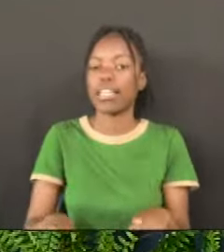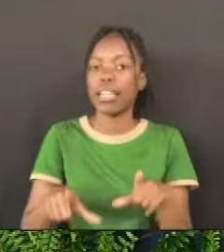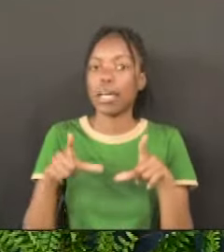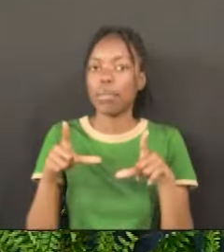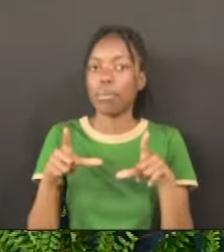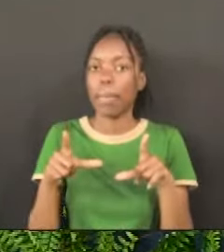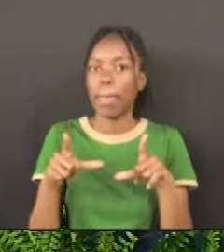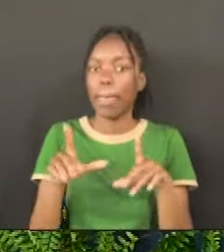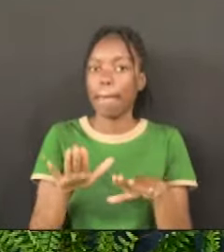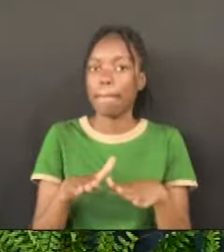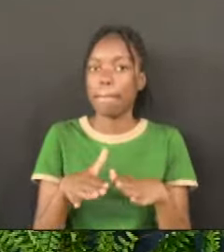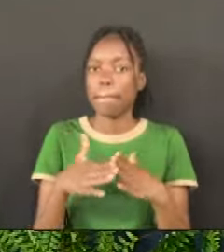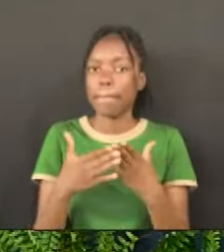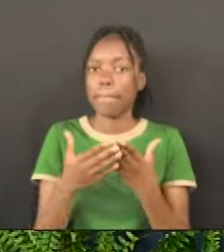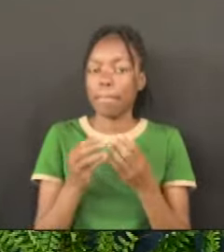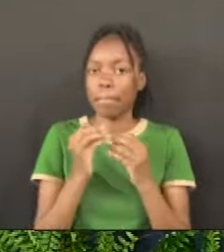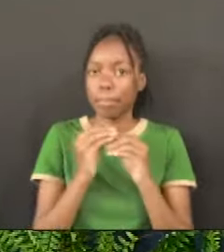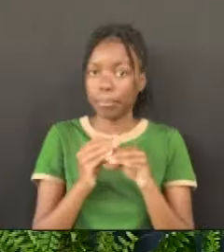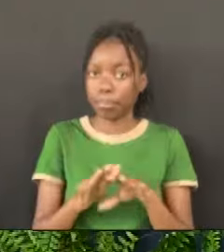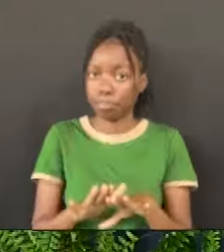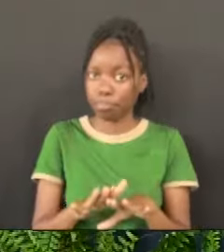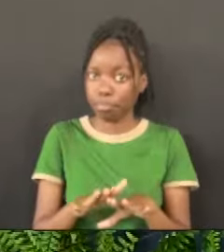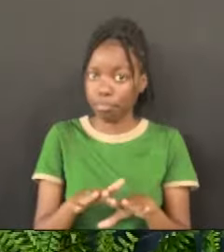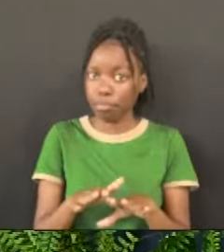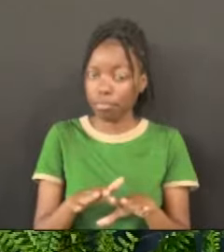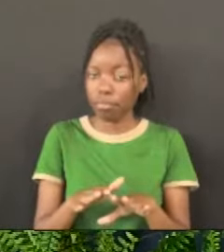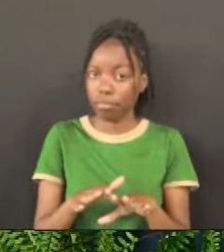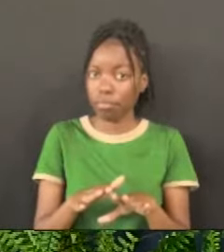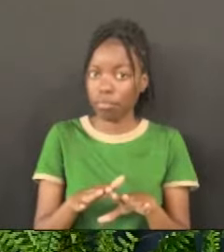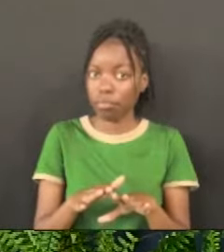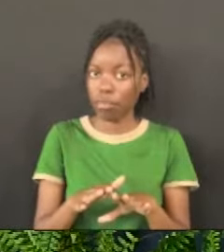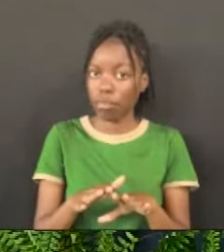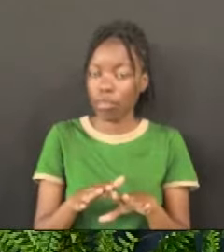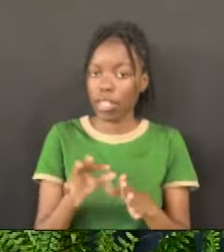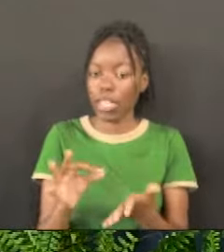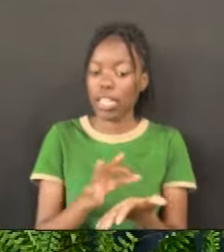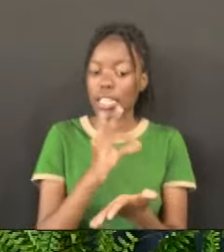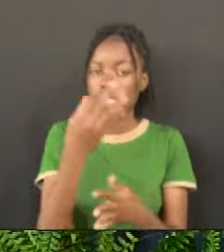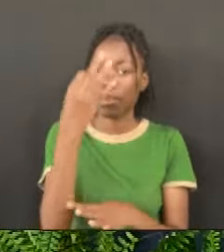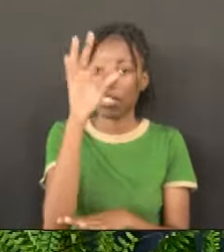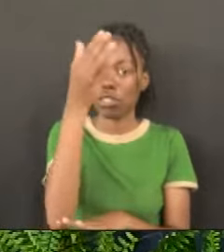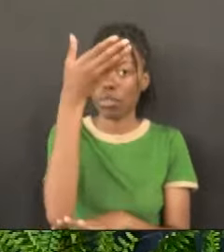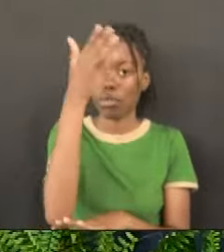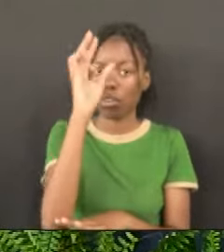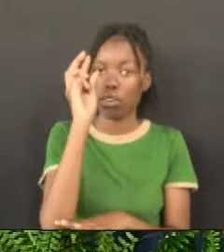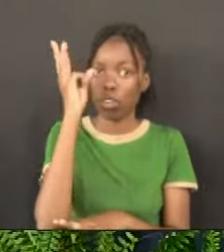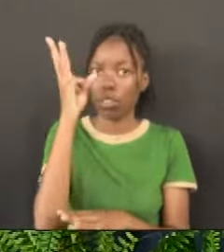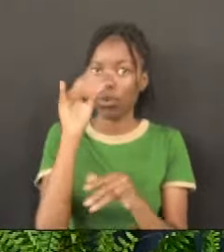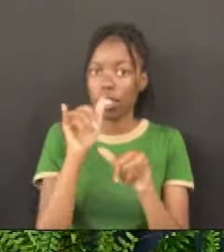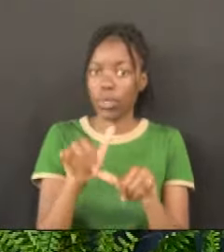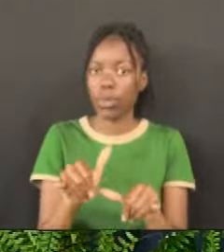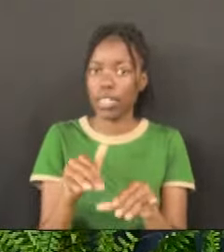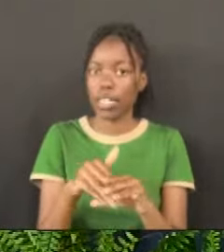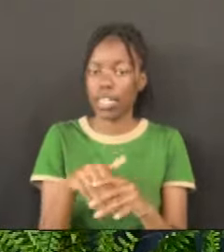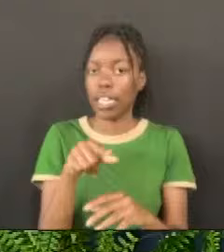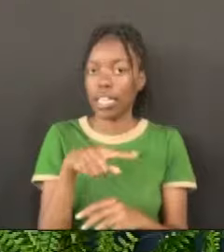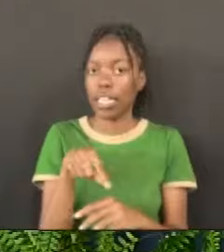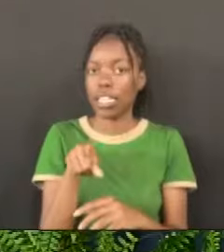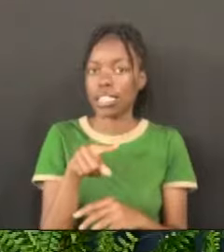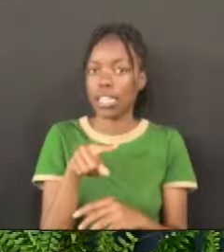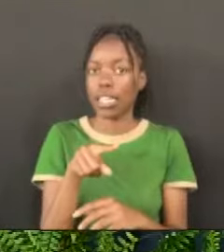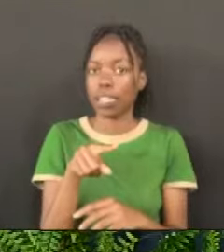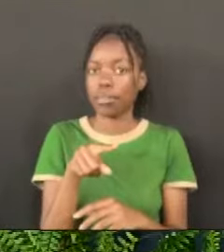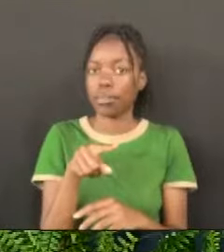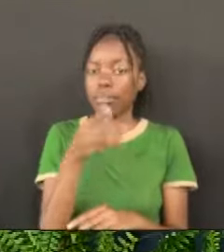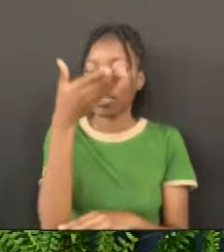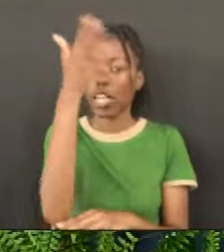Our relationship with God. The Spirit of God will dwell in us. God will